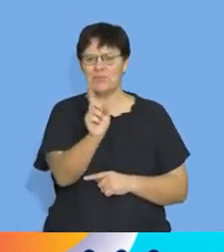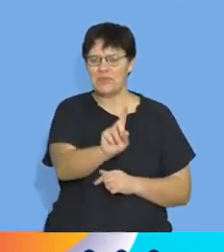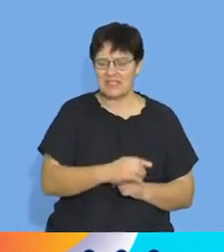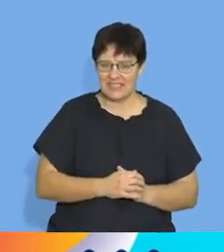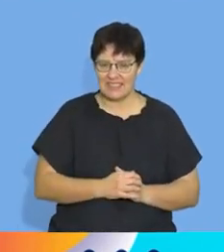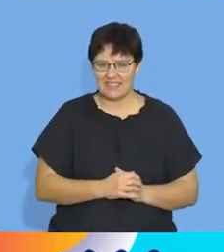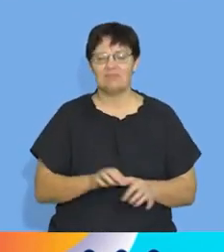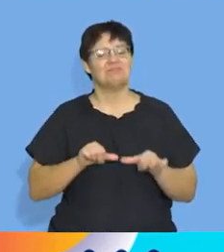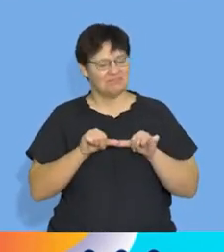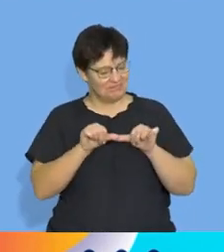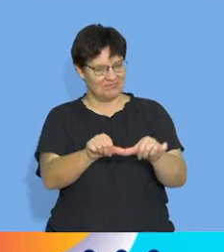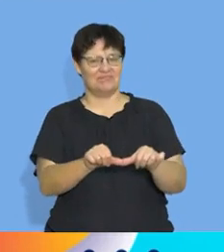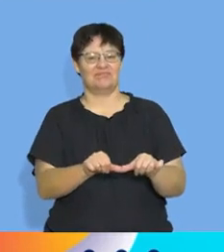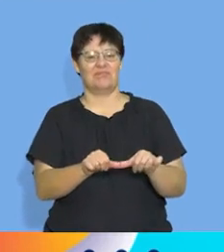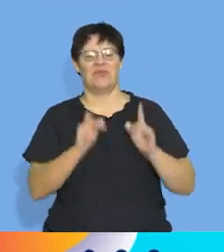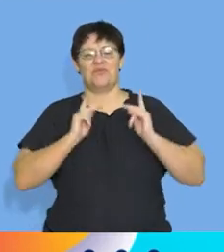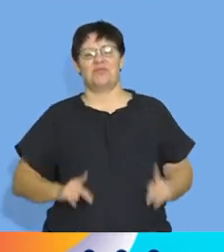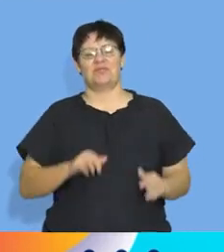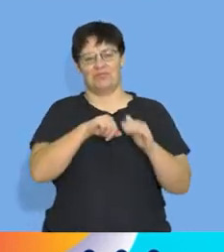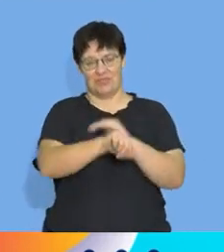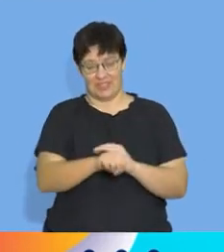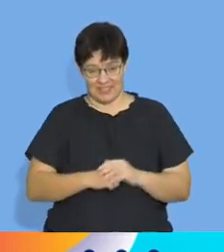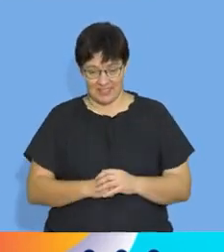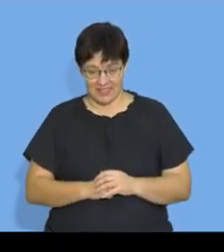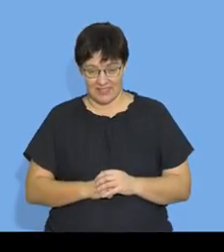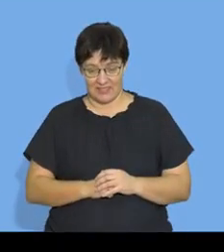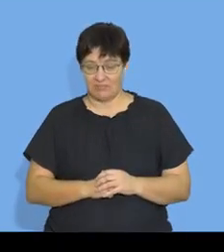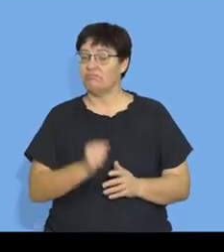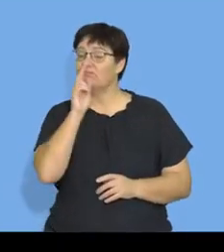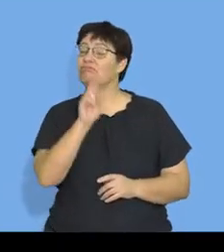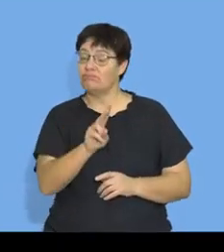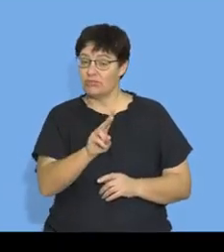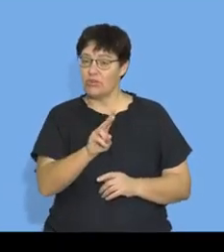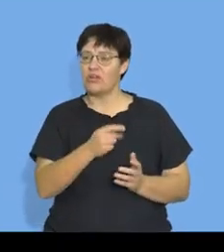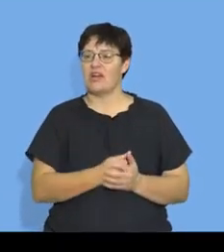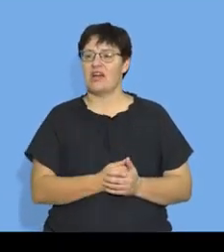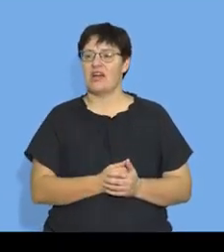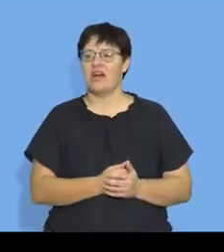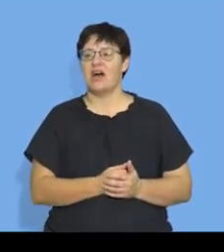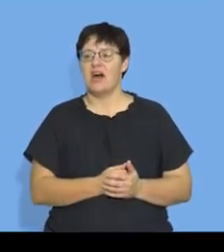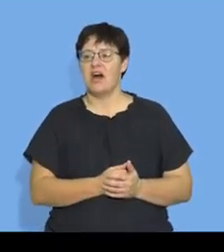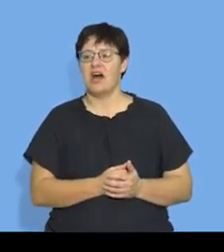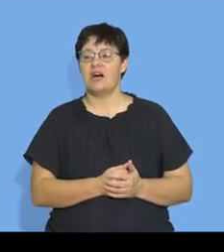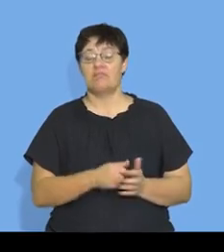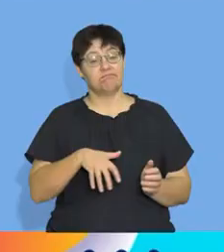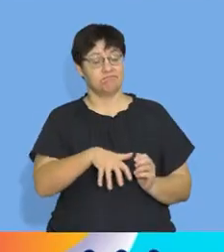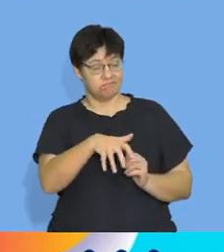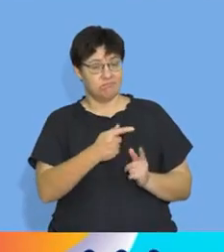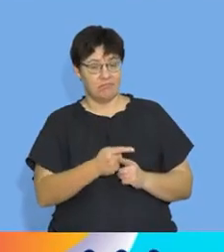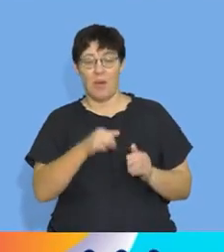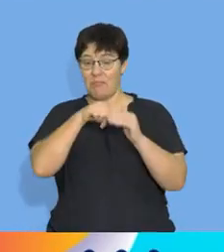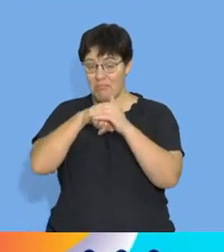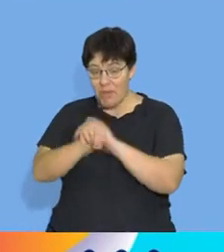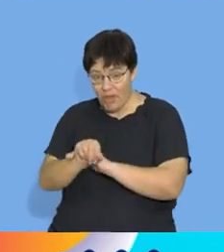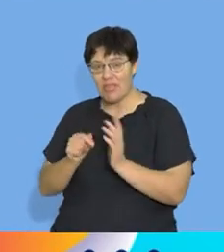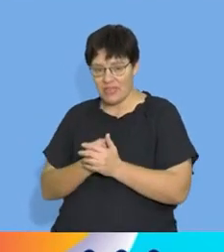Well, we continue with human reproduction. Today we're going to focus on fertilization, birth and contraception.